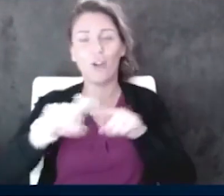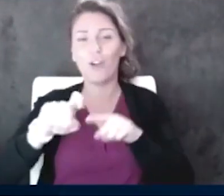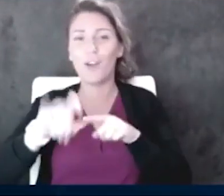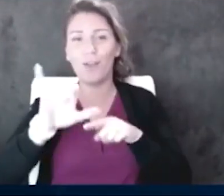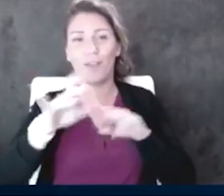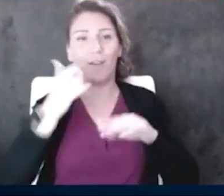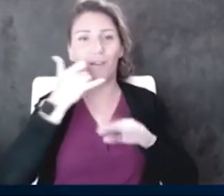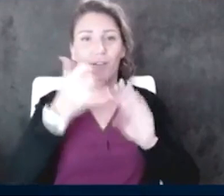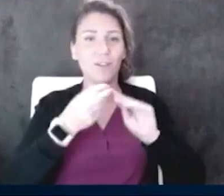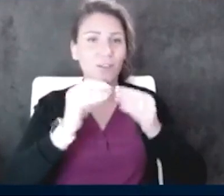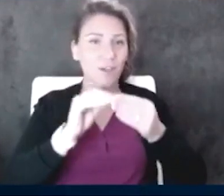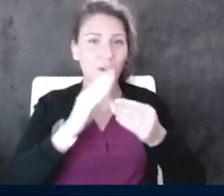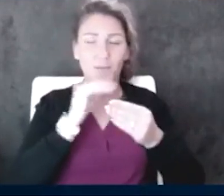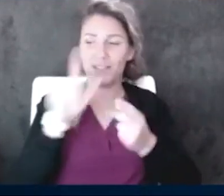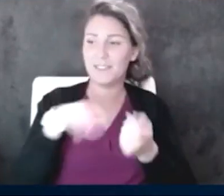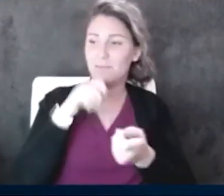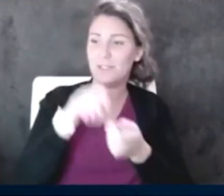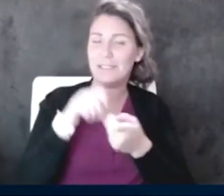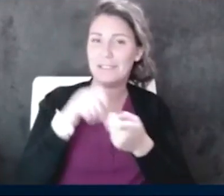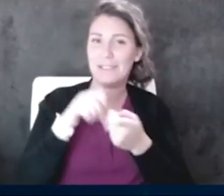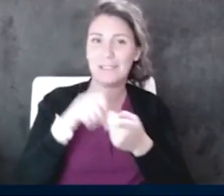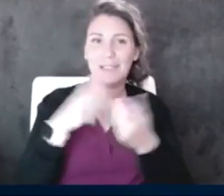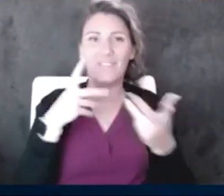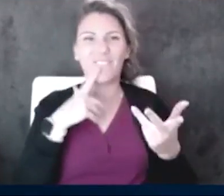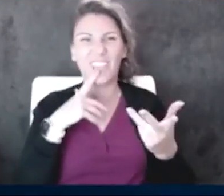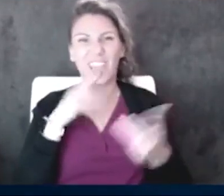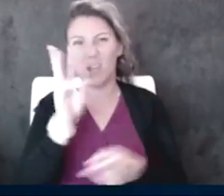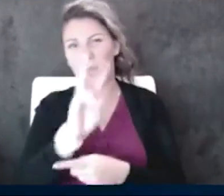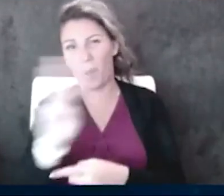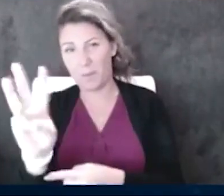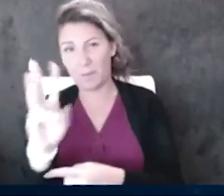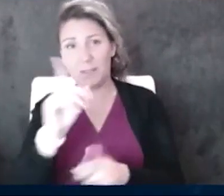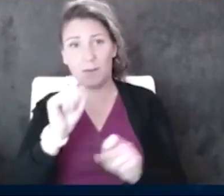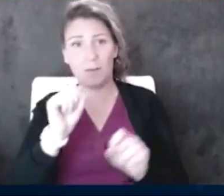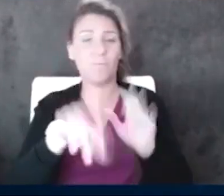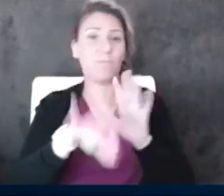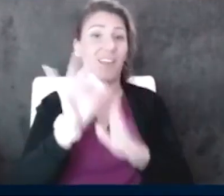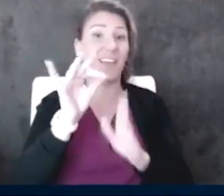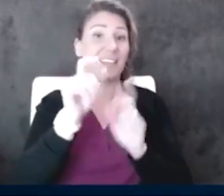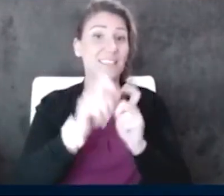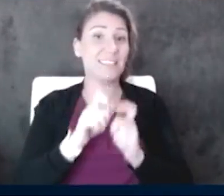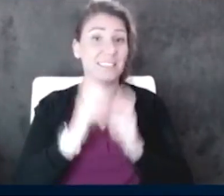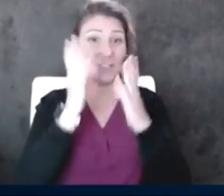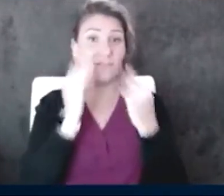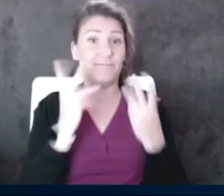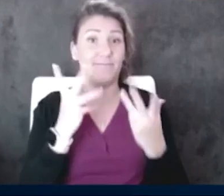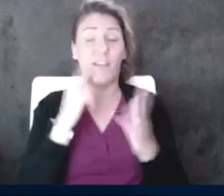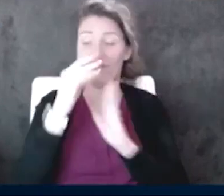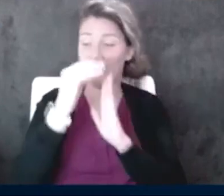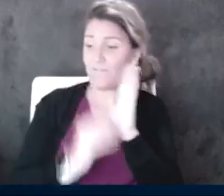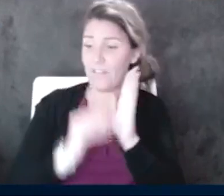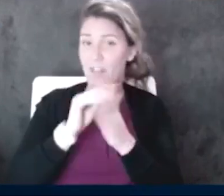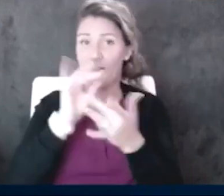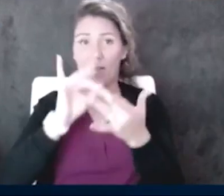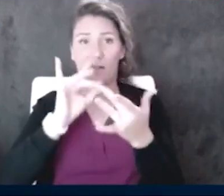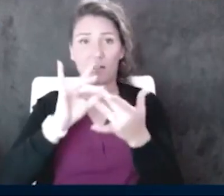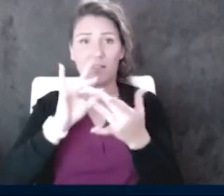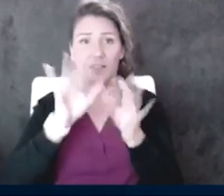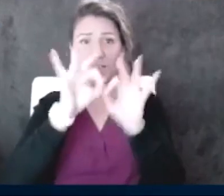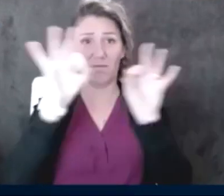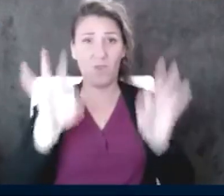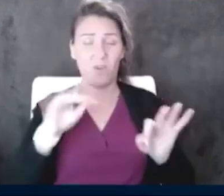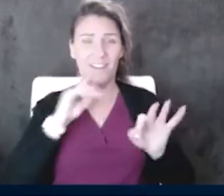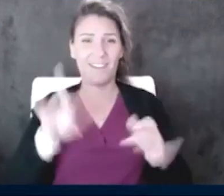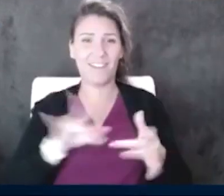on our website for hosting a blood drive if you want to find some more detailed information there and fill out a contact form, and we can get in touch with you that